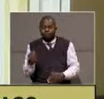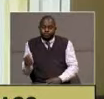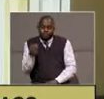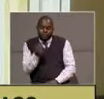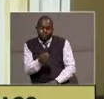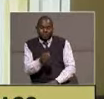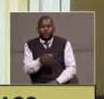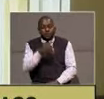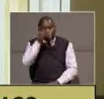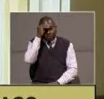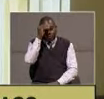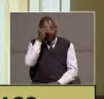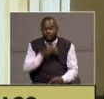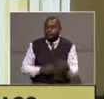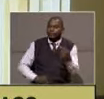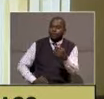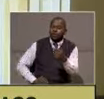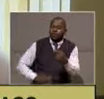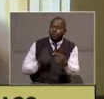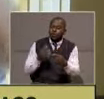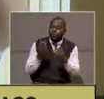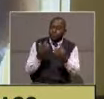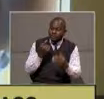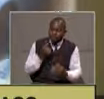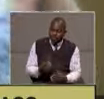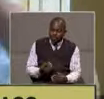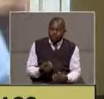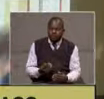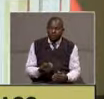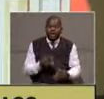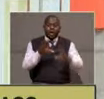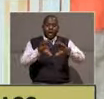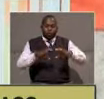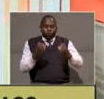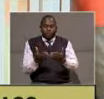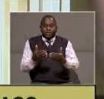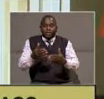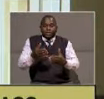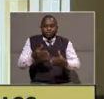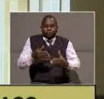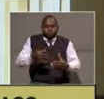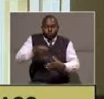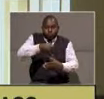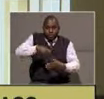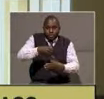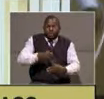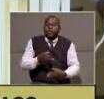What we looked at is, first of all, the community around do not